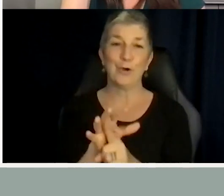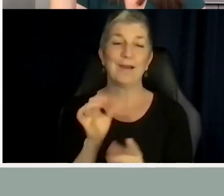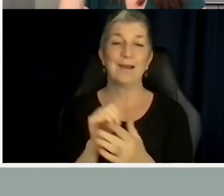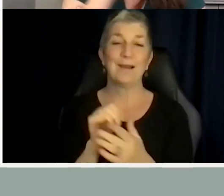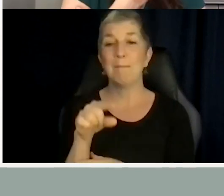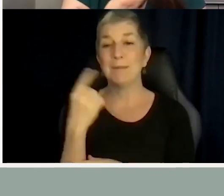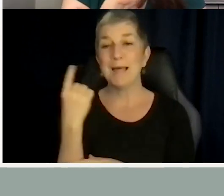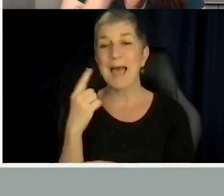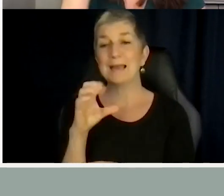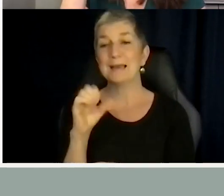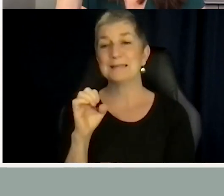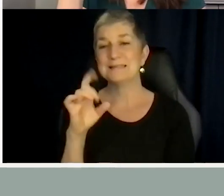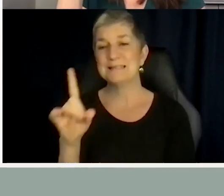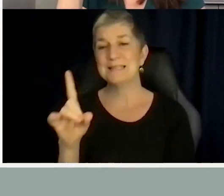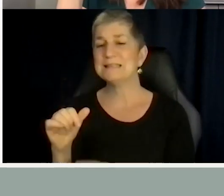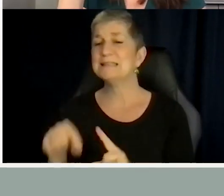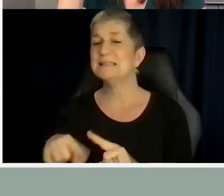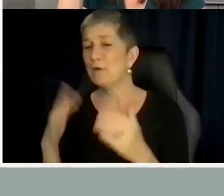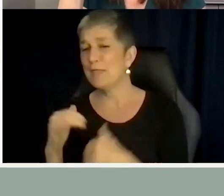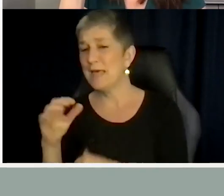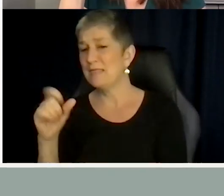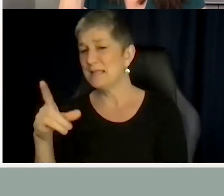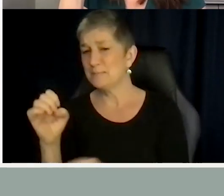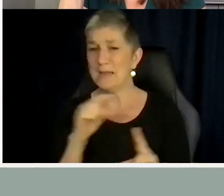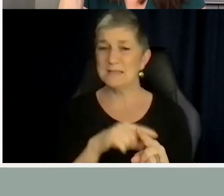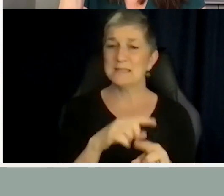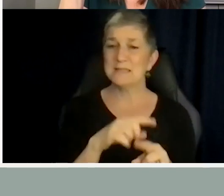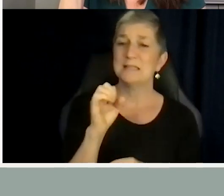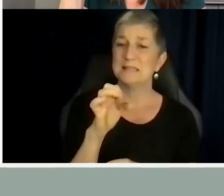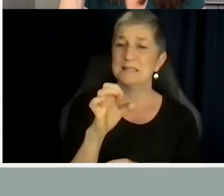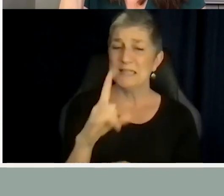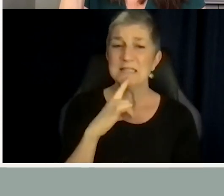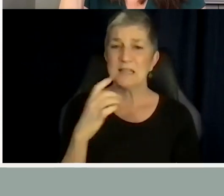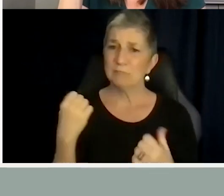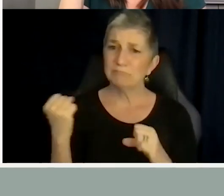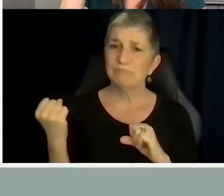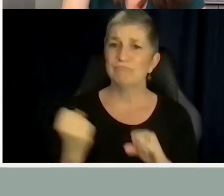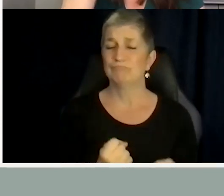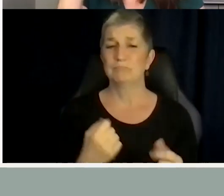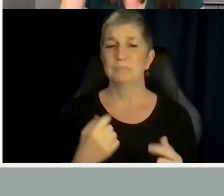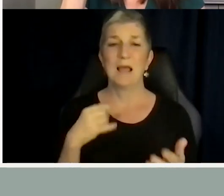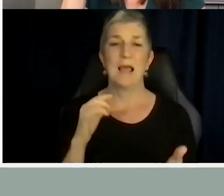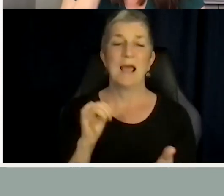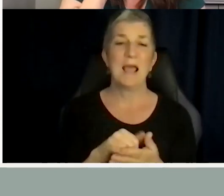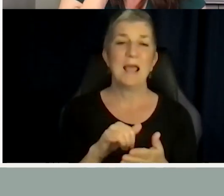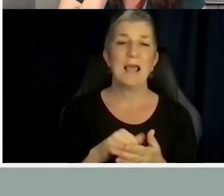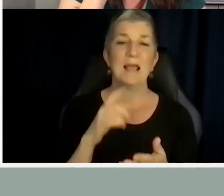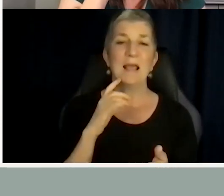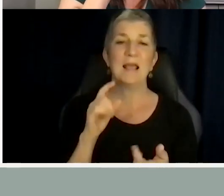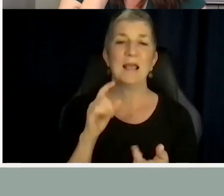black seeds, unlike the spice, black seeds, and they're rich in thymoquinone, I can never pronounce